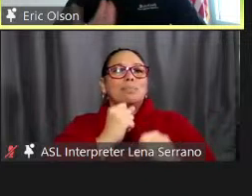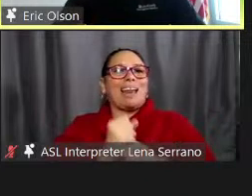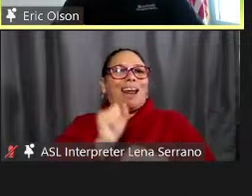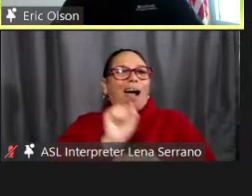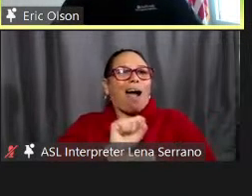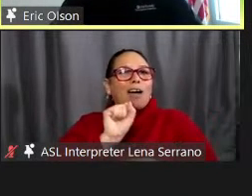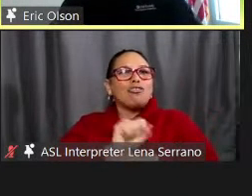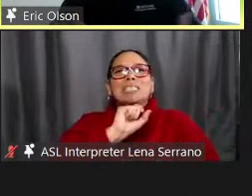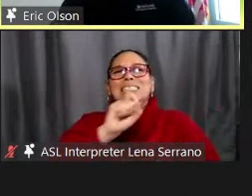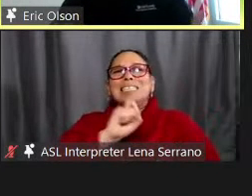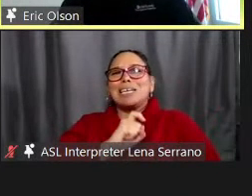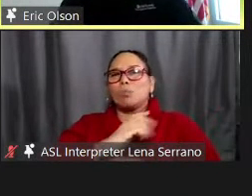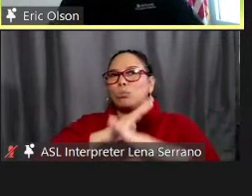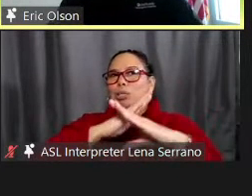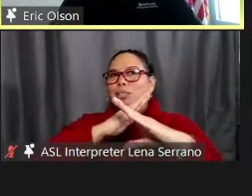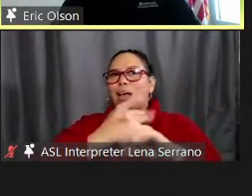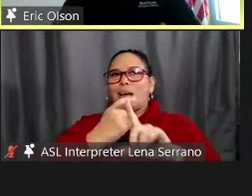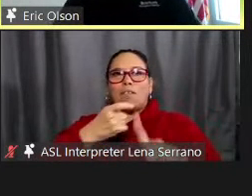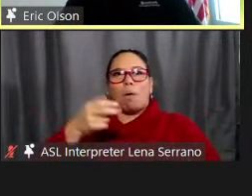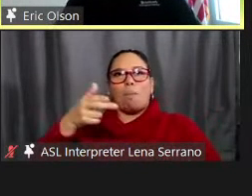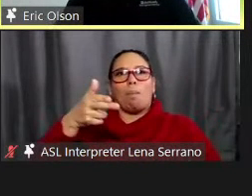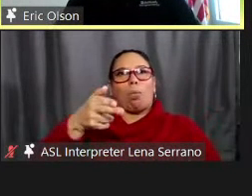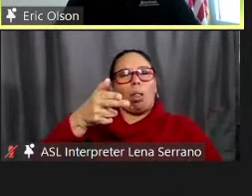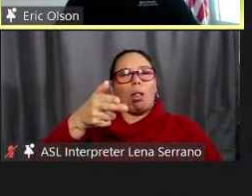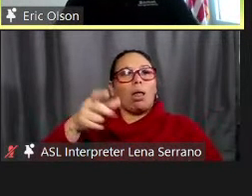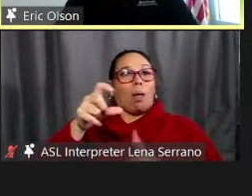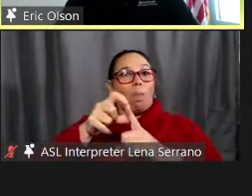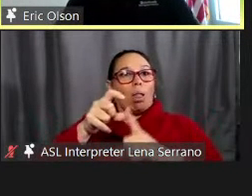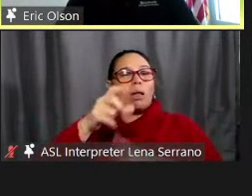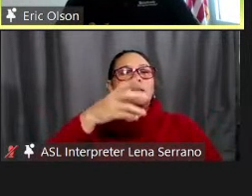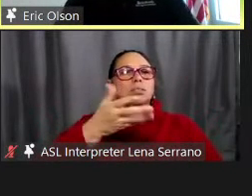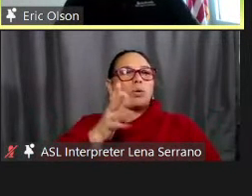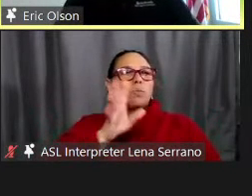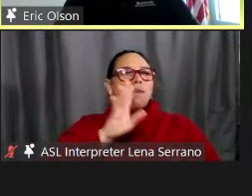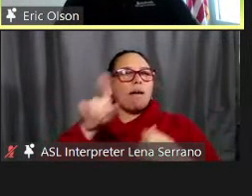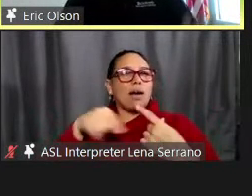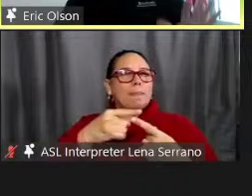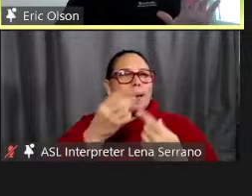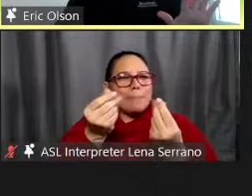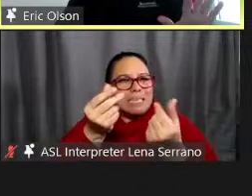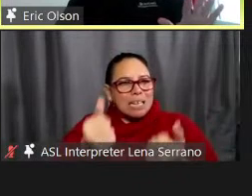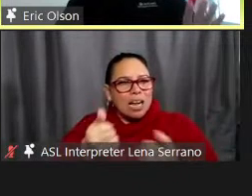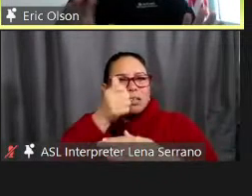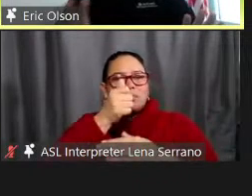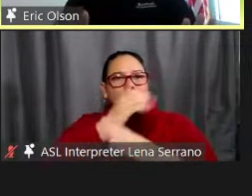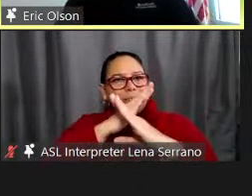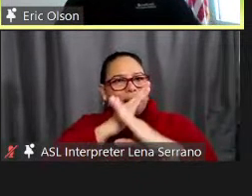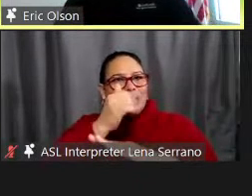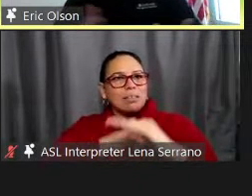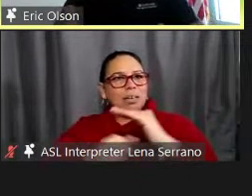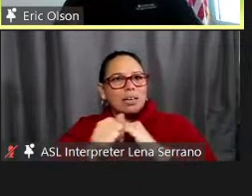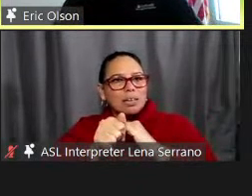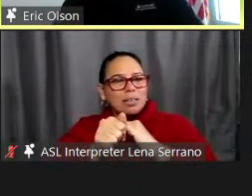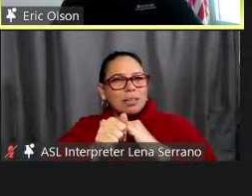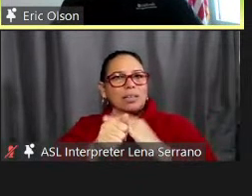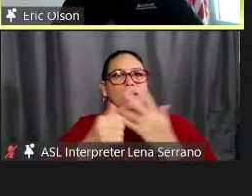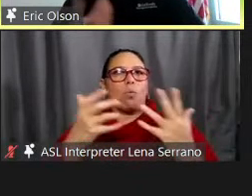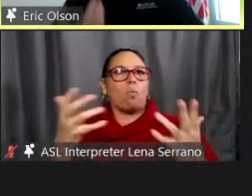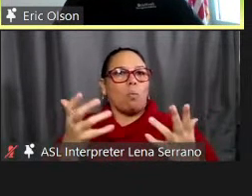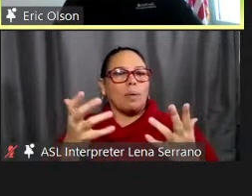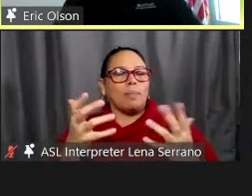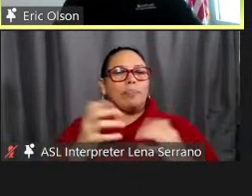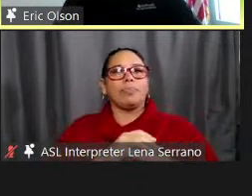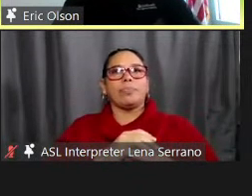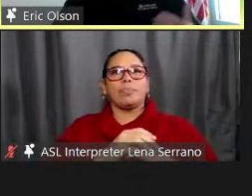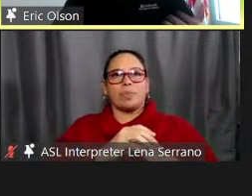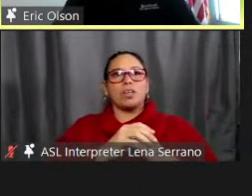that could protect them from a bullet. So when we talk about materials that could protect us or hide us, we talk about cover and concealment. And what are they? So that